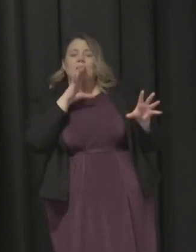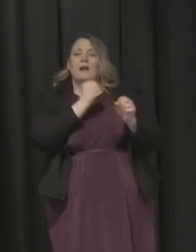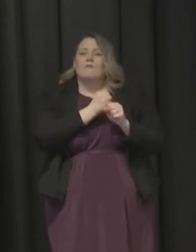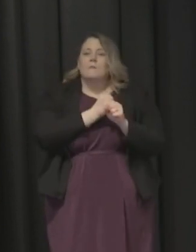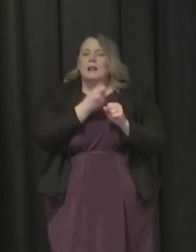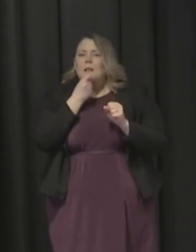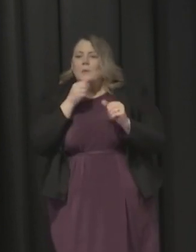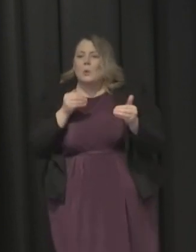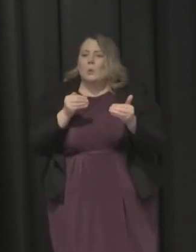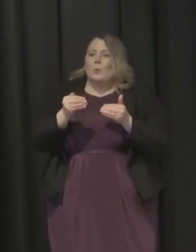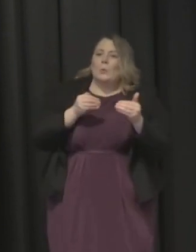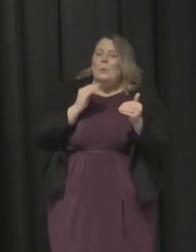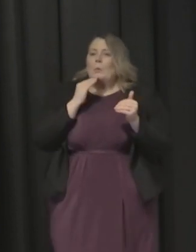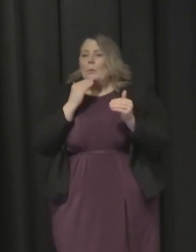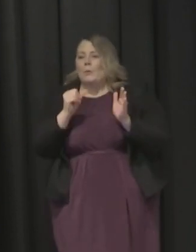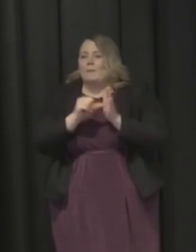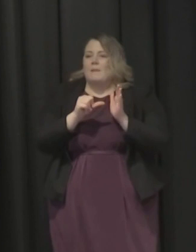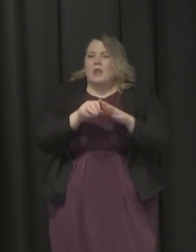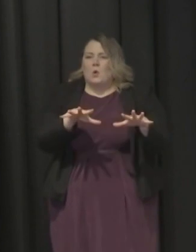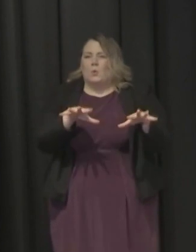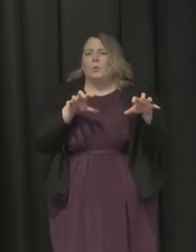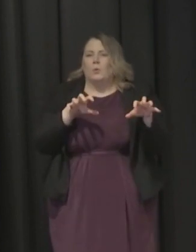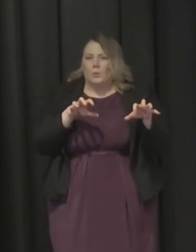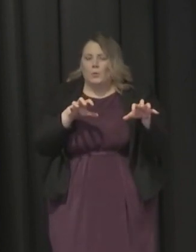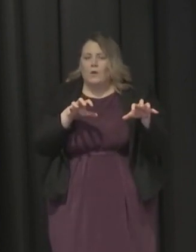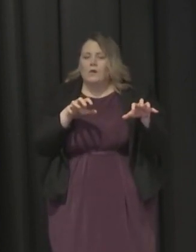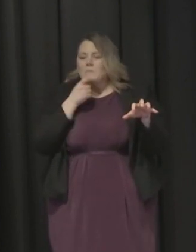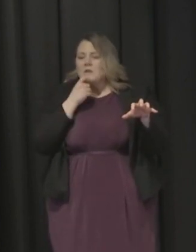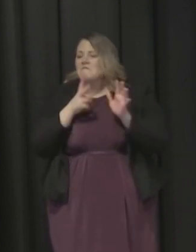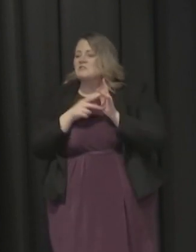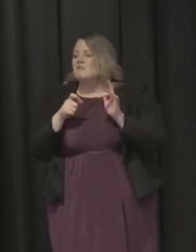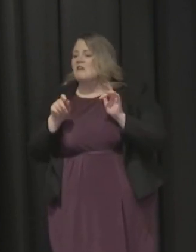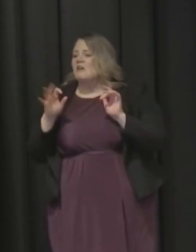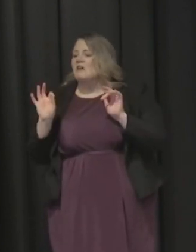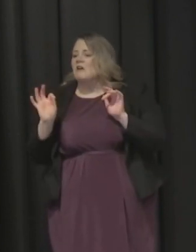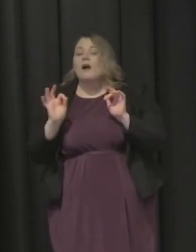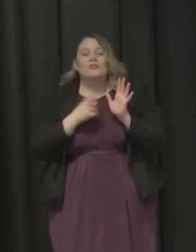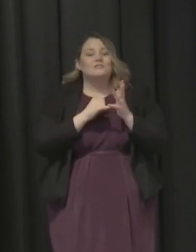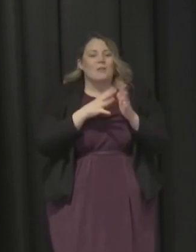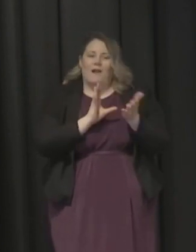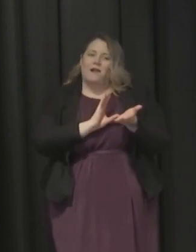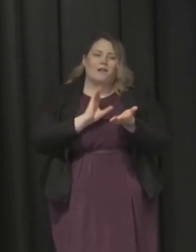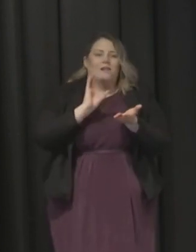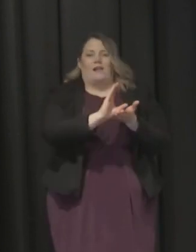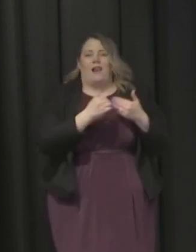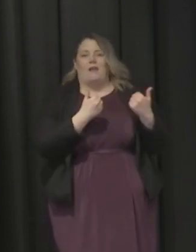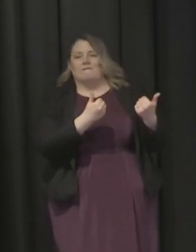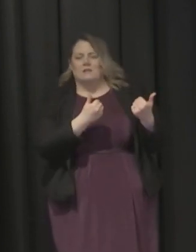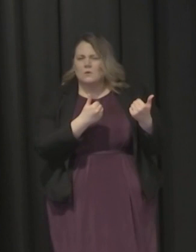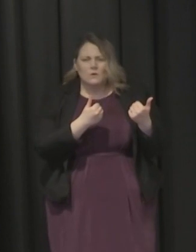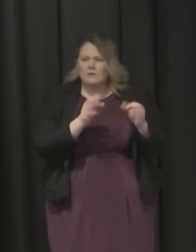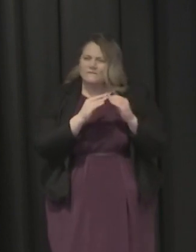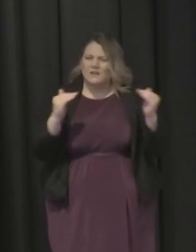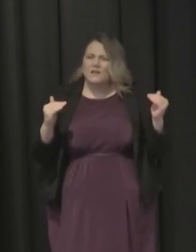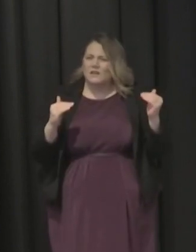left people behind when they needed it most. This state government will continue to be there to support, within the parameters of